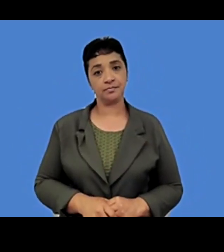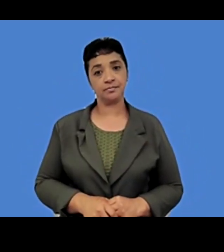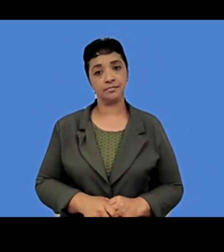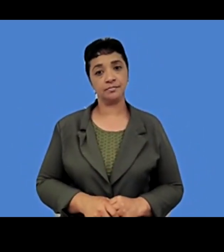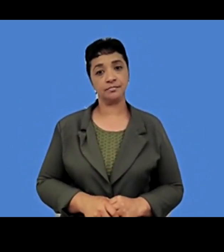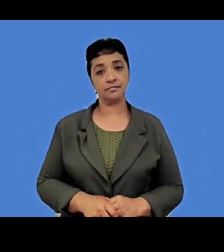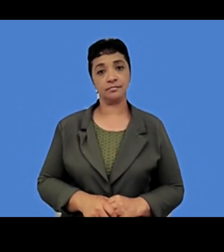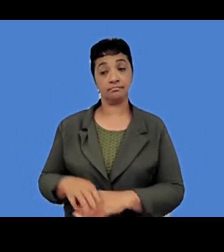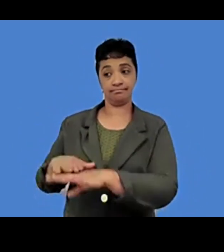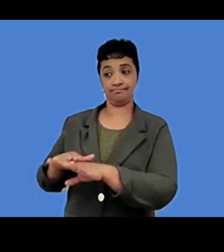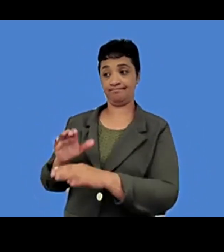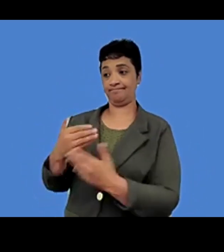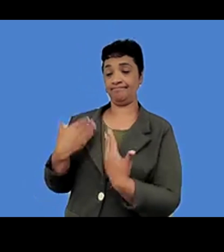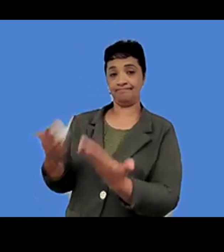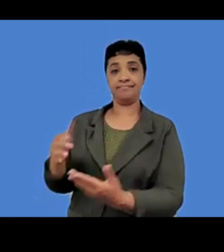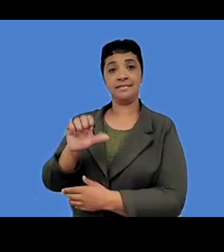Sabiha, over to you.